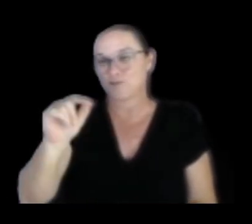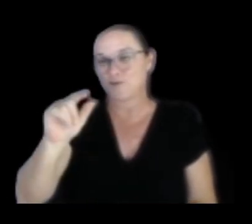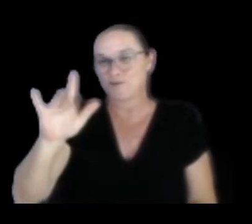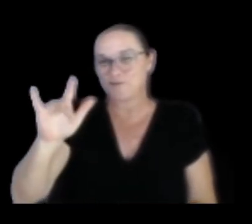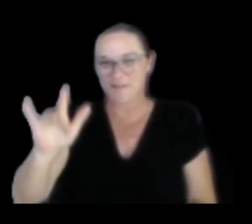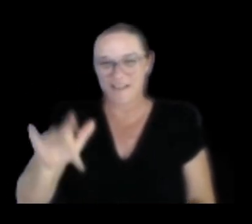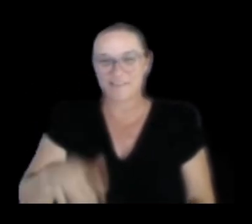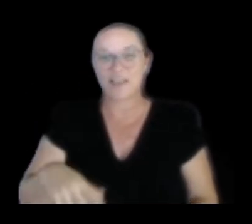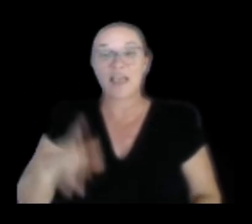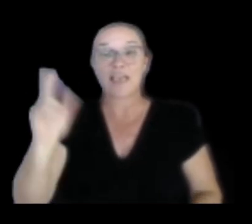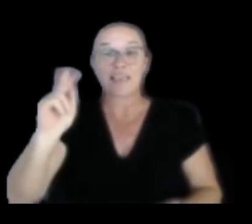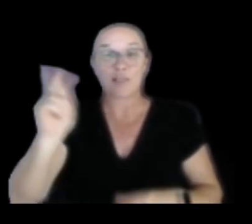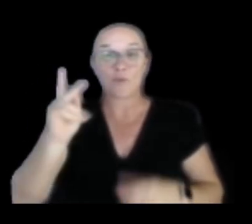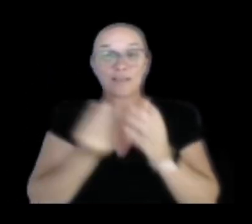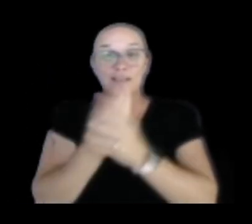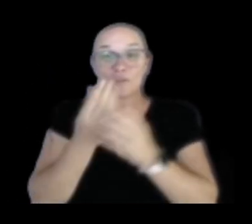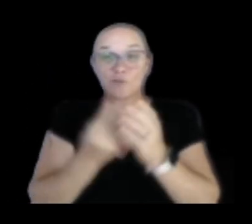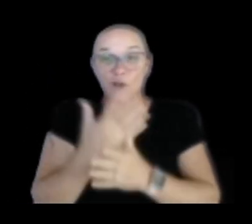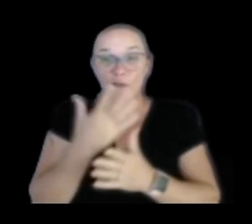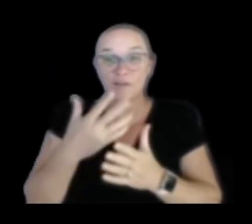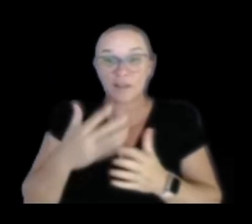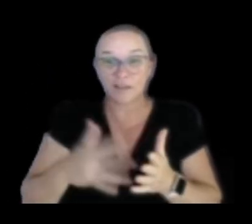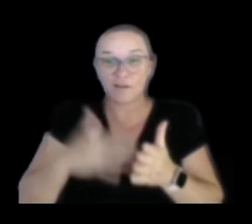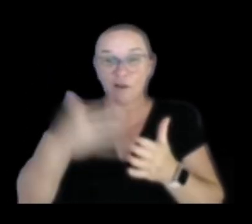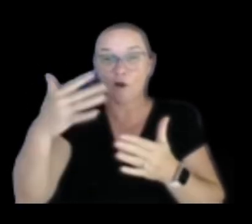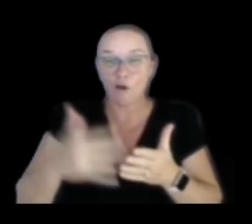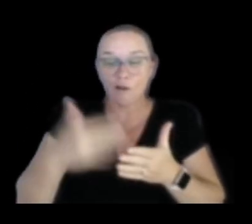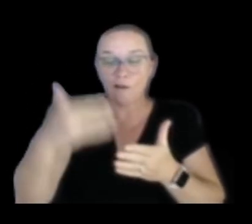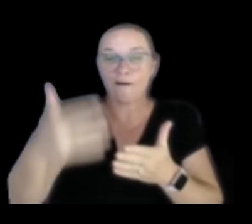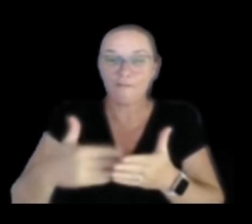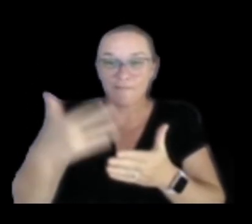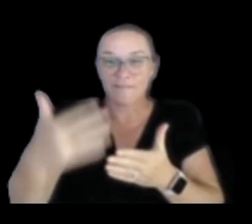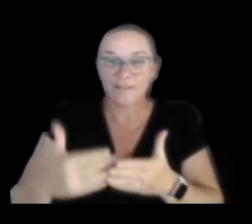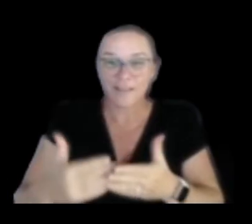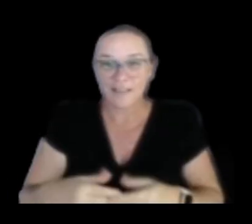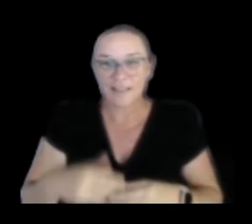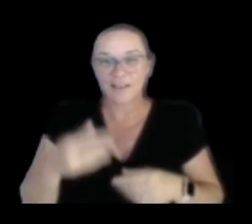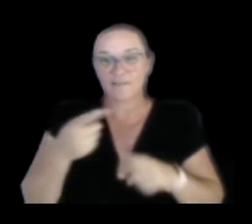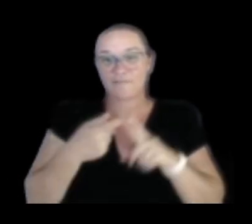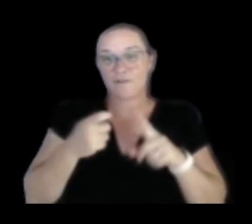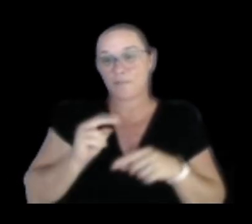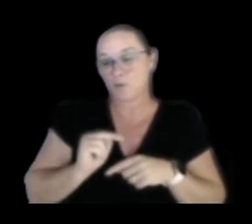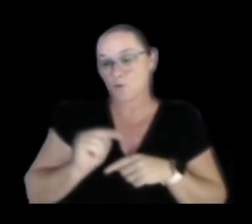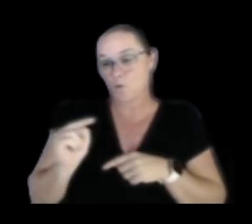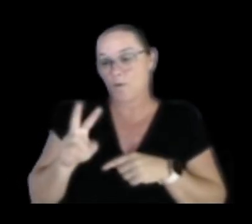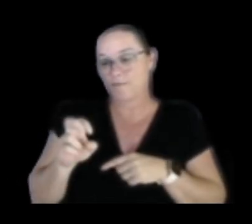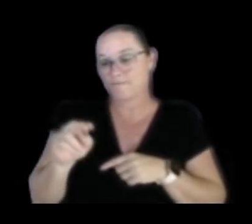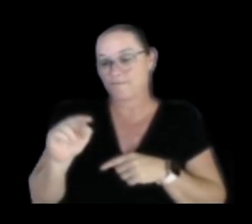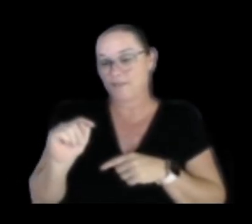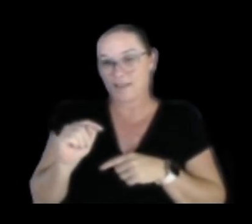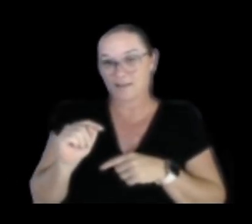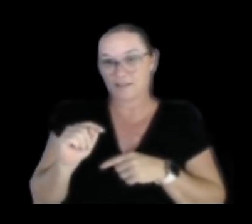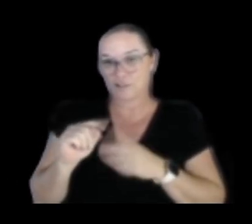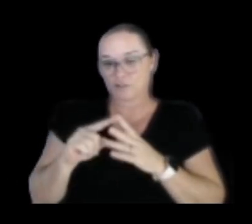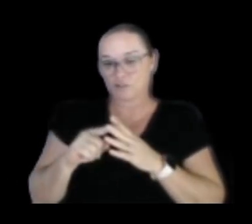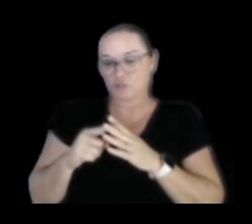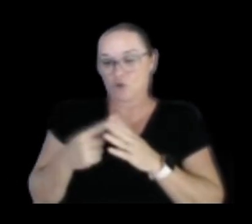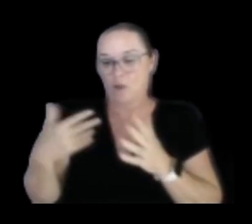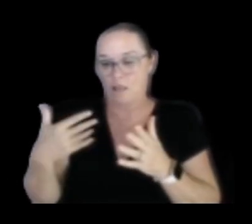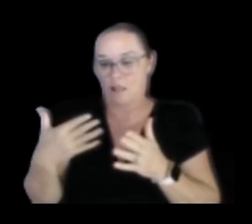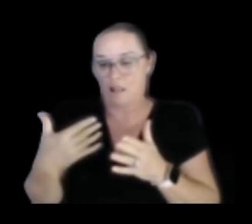Kilauea is erupting intermittently from its north vent in the buildup to episode 19. Lava